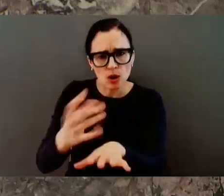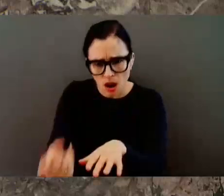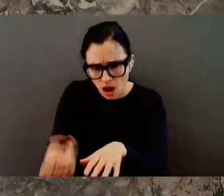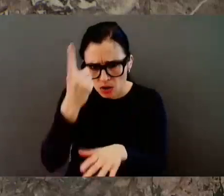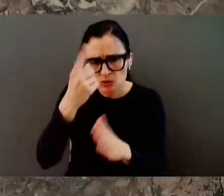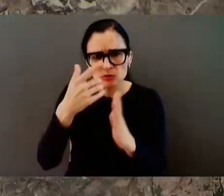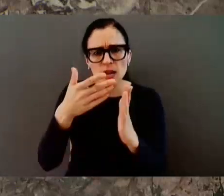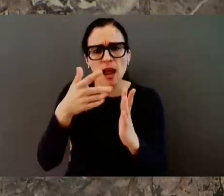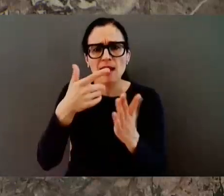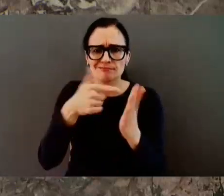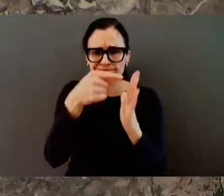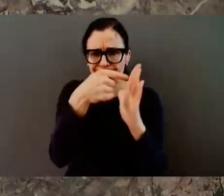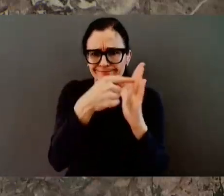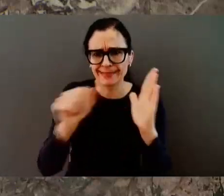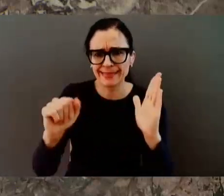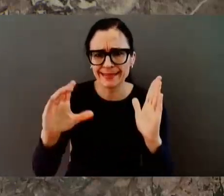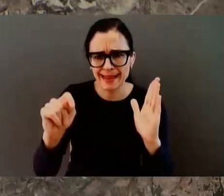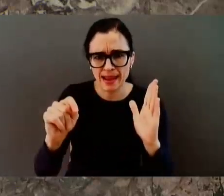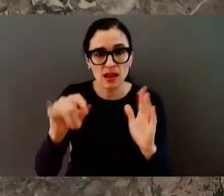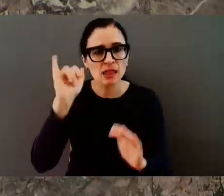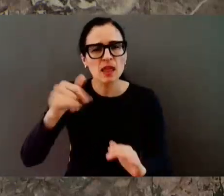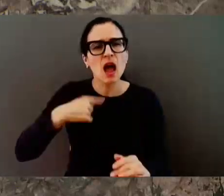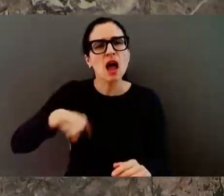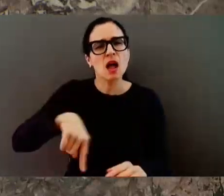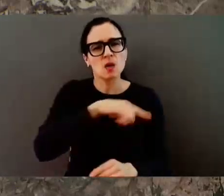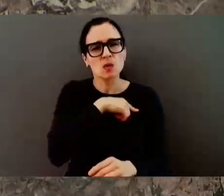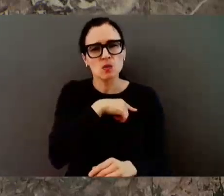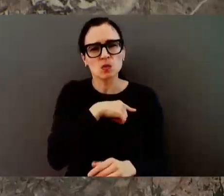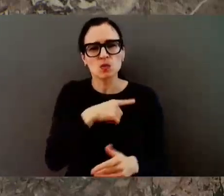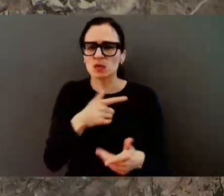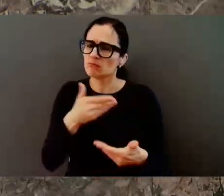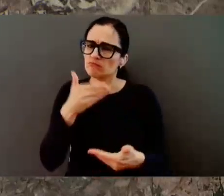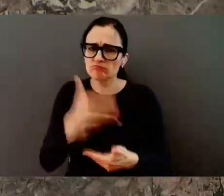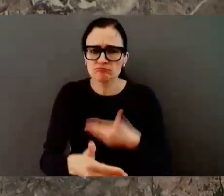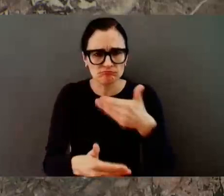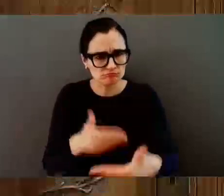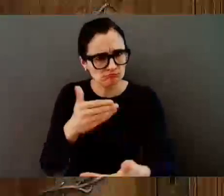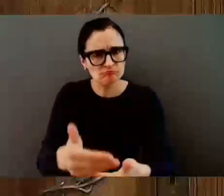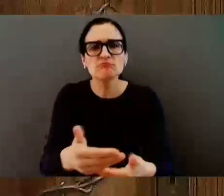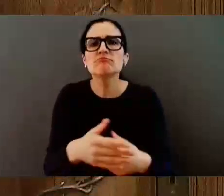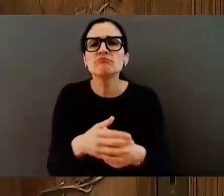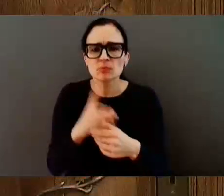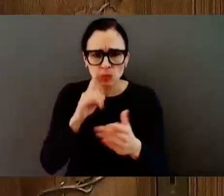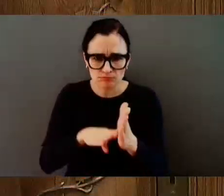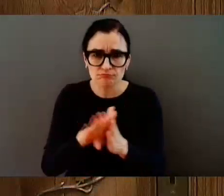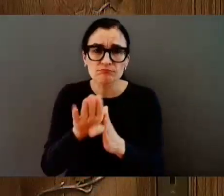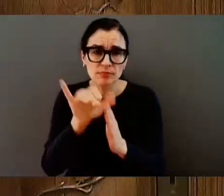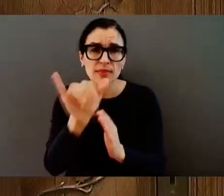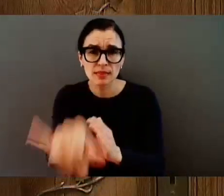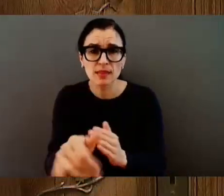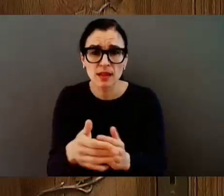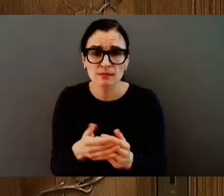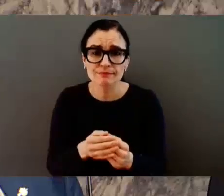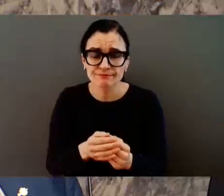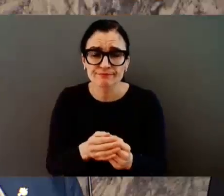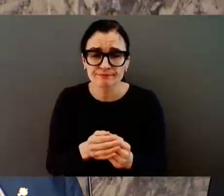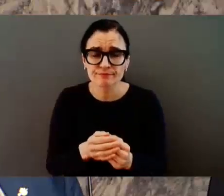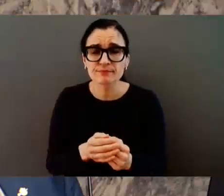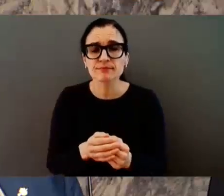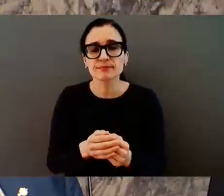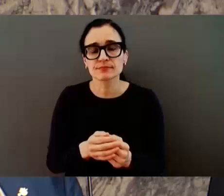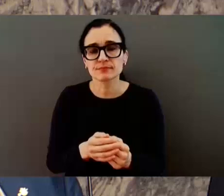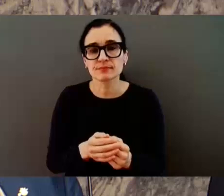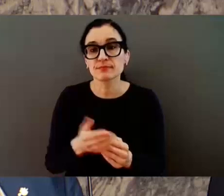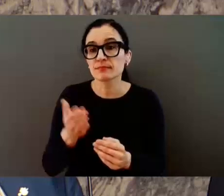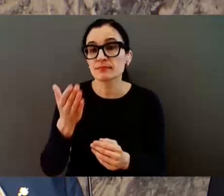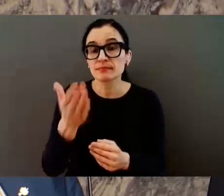approved homes, and why we will continue to move forward with the supports that people need. Member supplemental. Thank you, Mr.